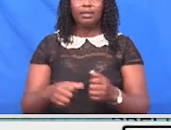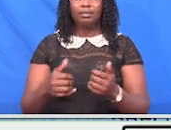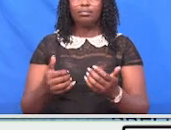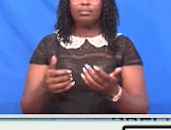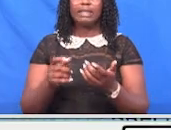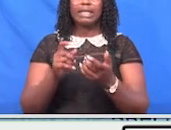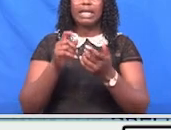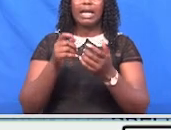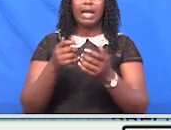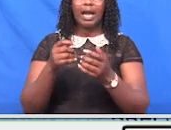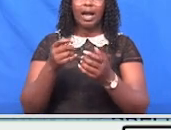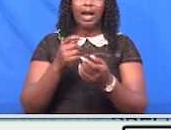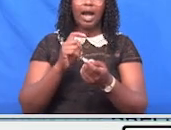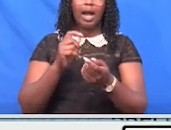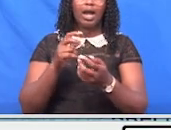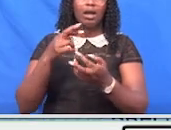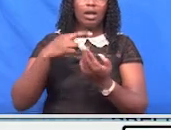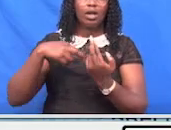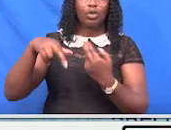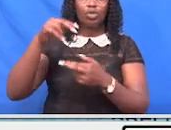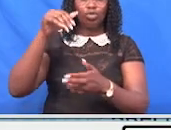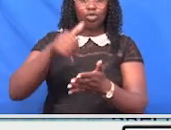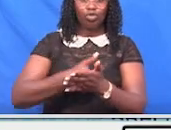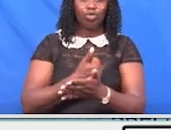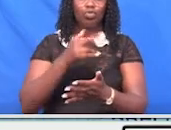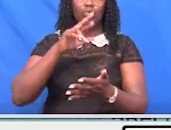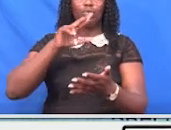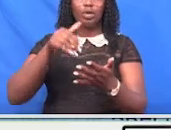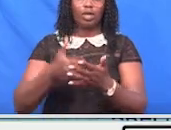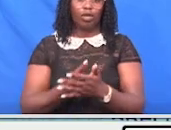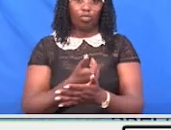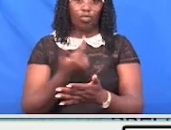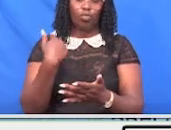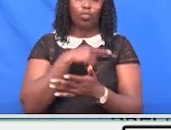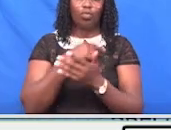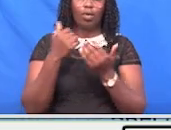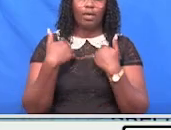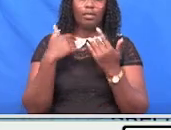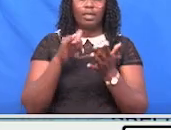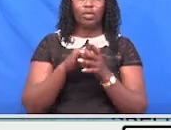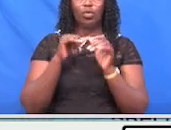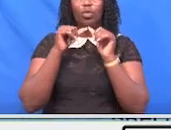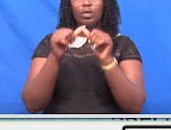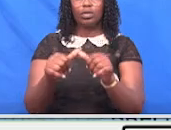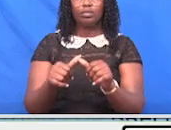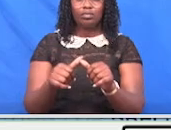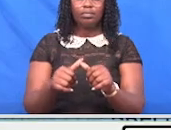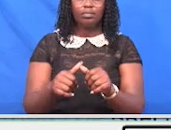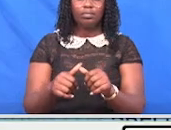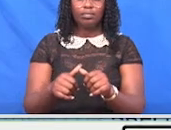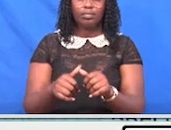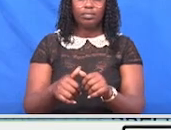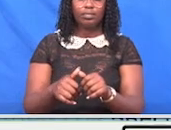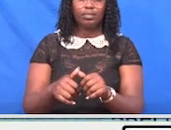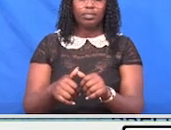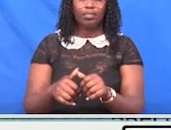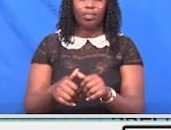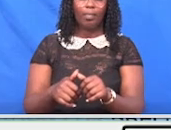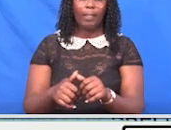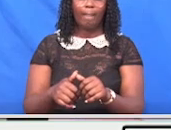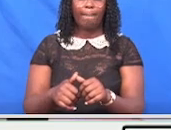years. Okay. We have very old trademarks in our register that continue to bloom till today.